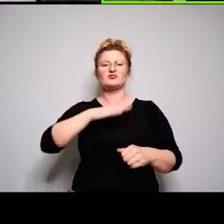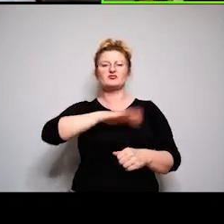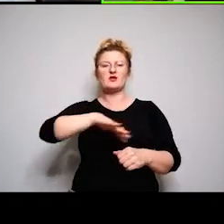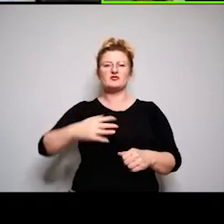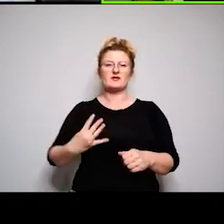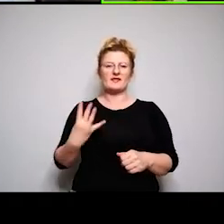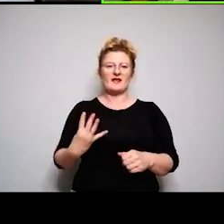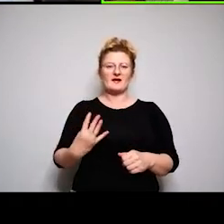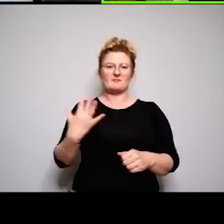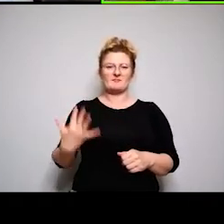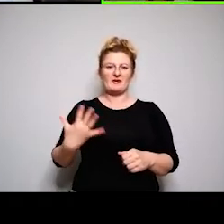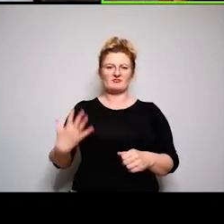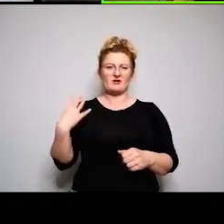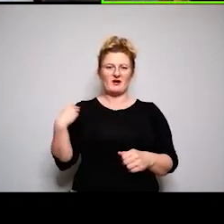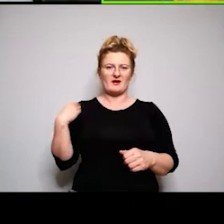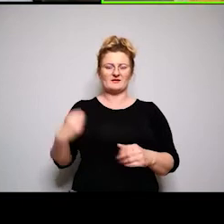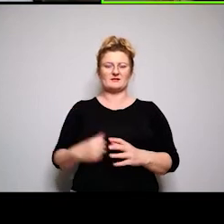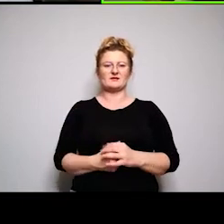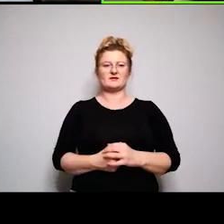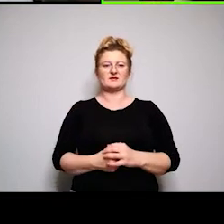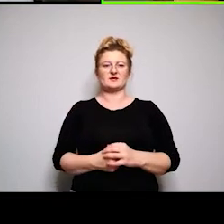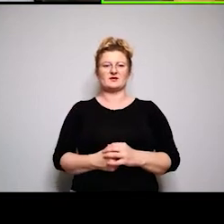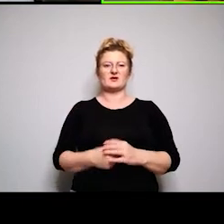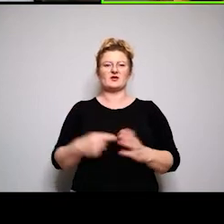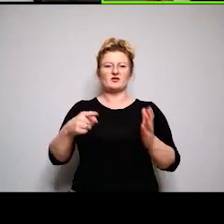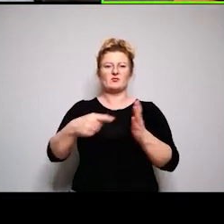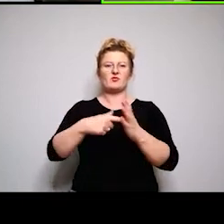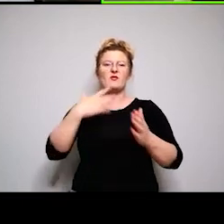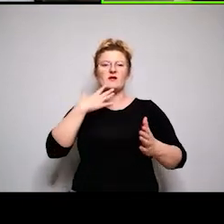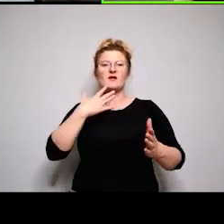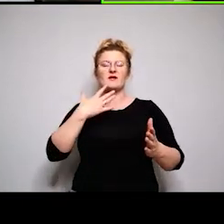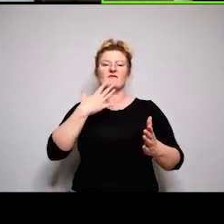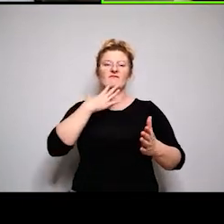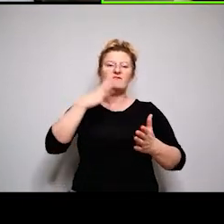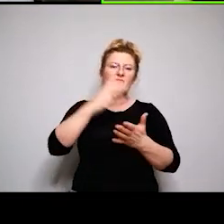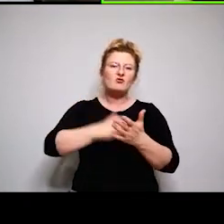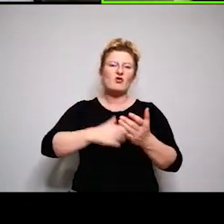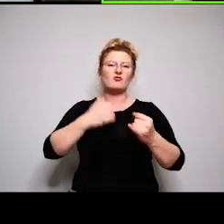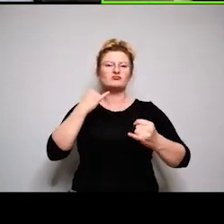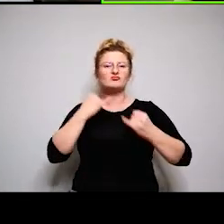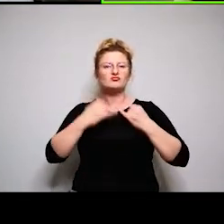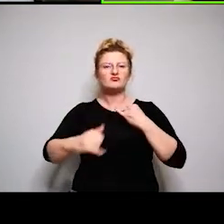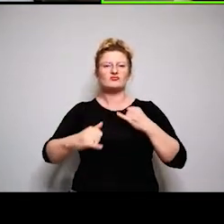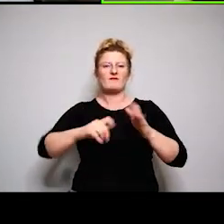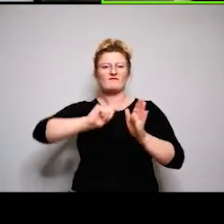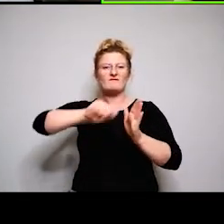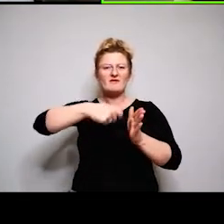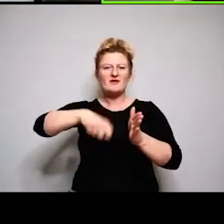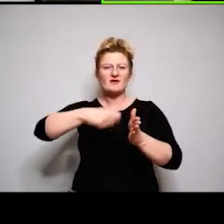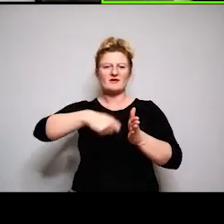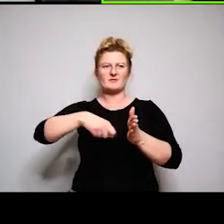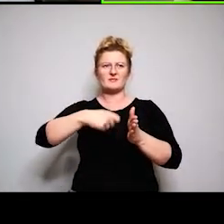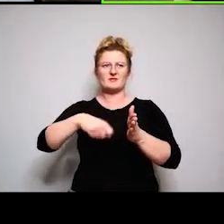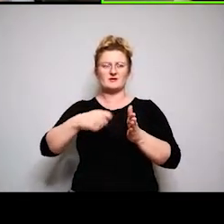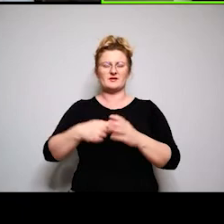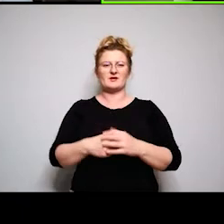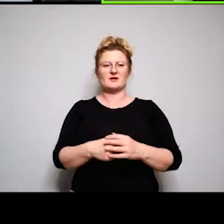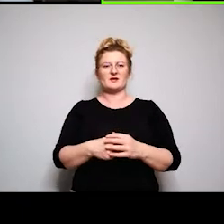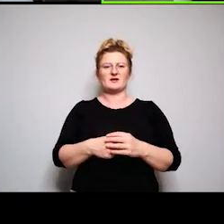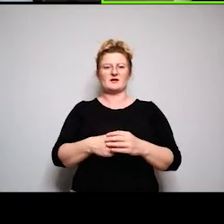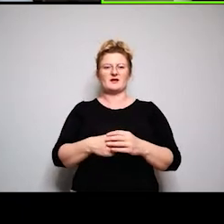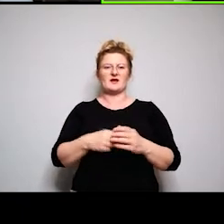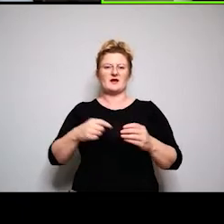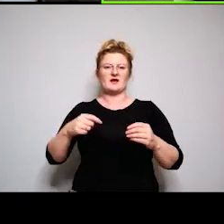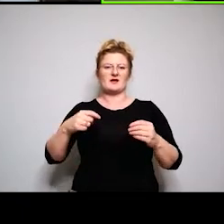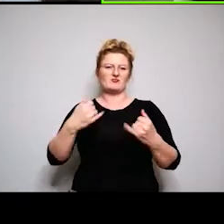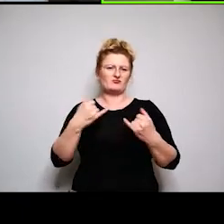with puppets, telling them what violence is, videos, and this really works because I remember a man